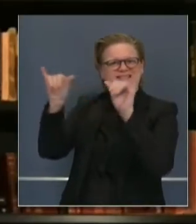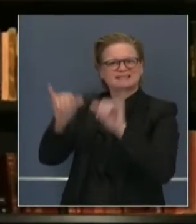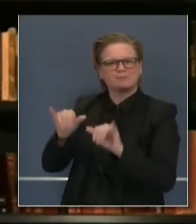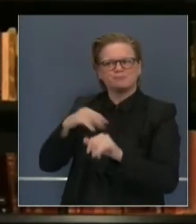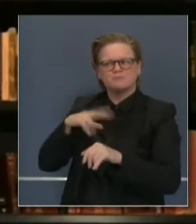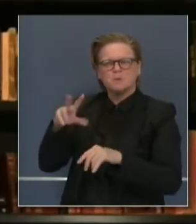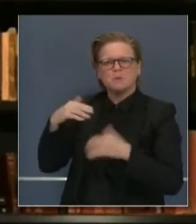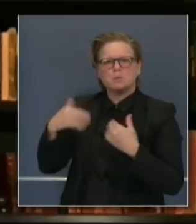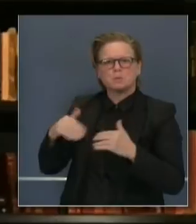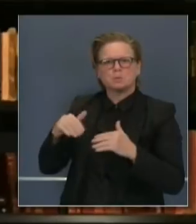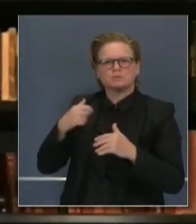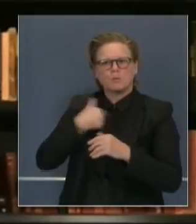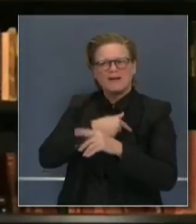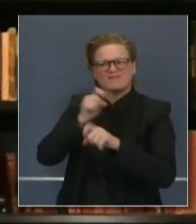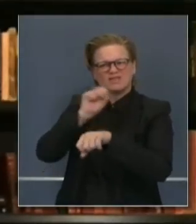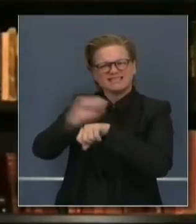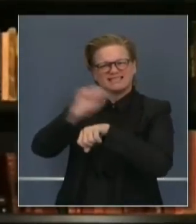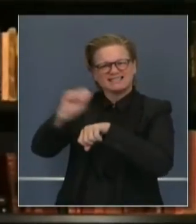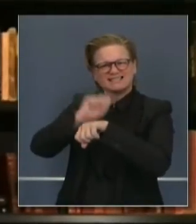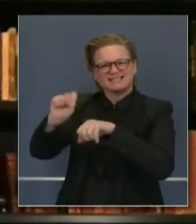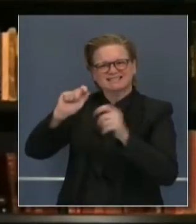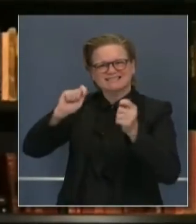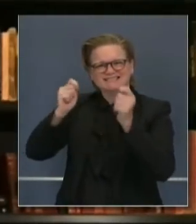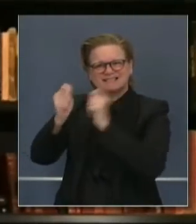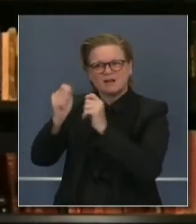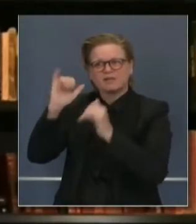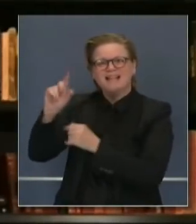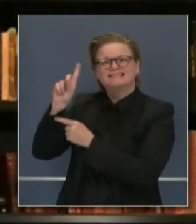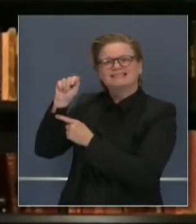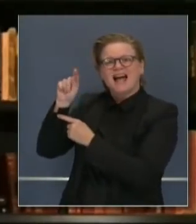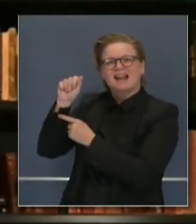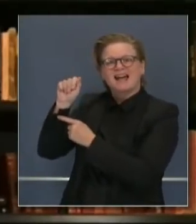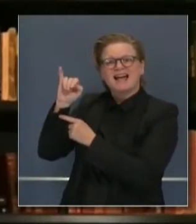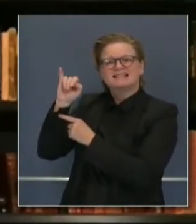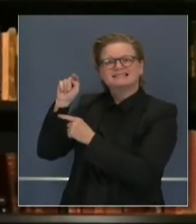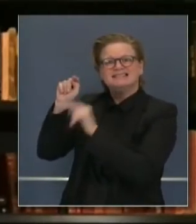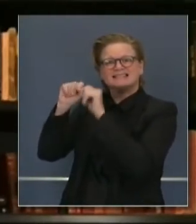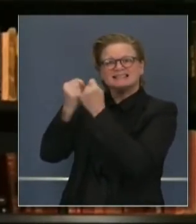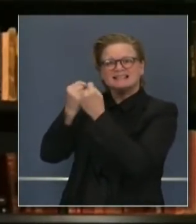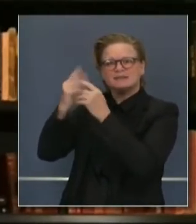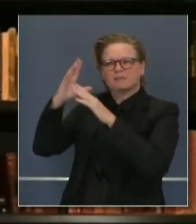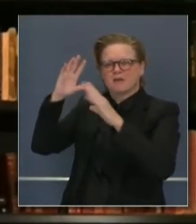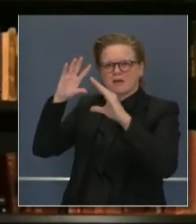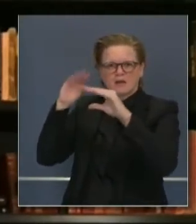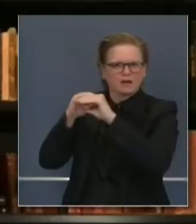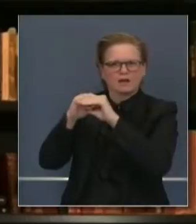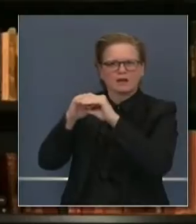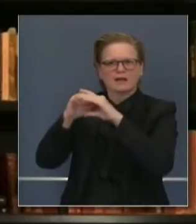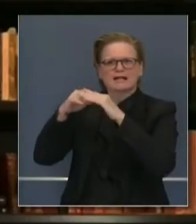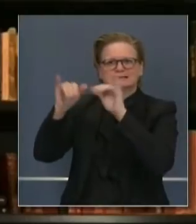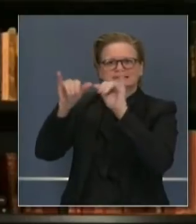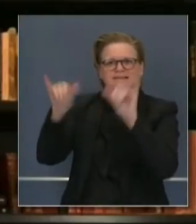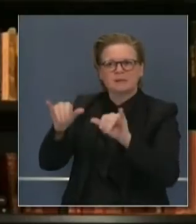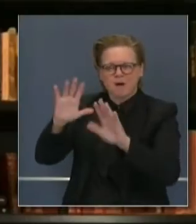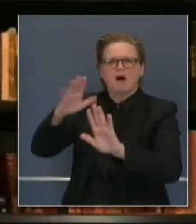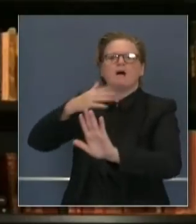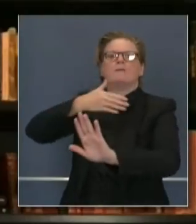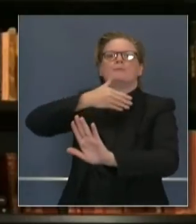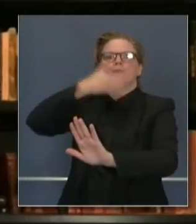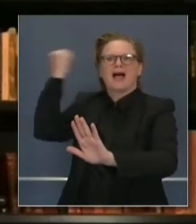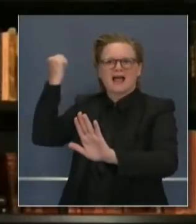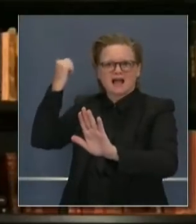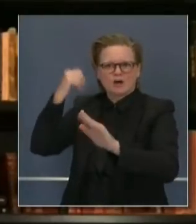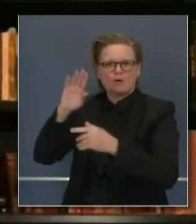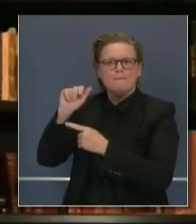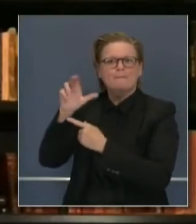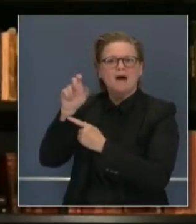the ID.me system. We'll also improve upon the timeliness to distribution, not just of unemployment insurance